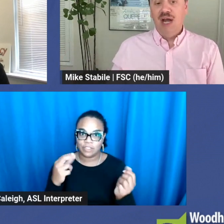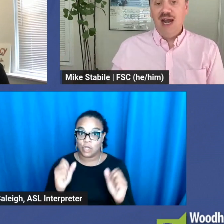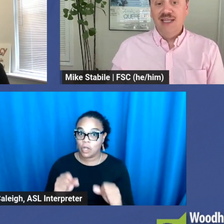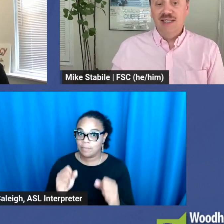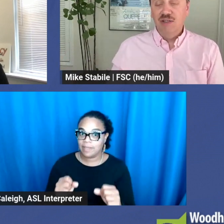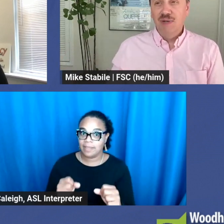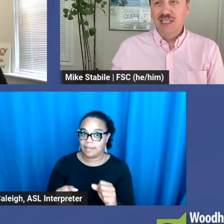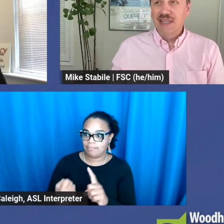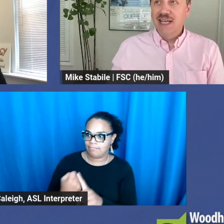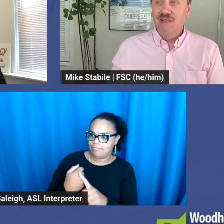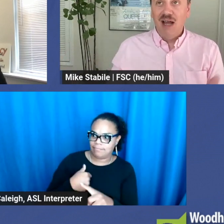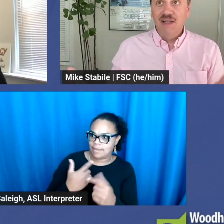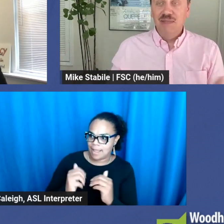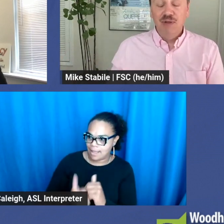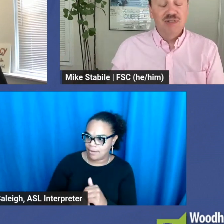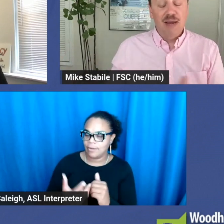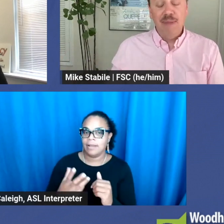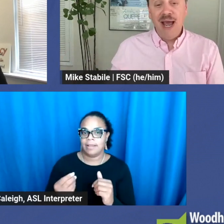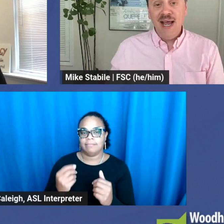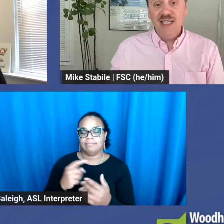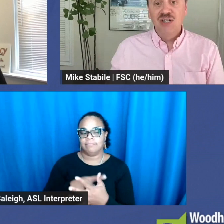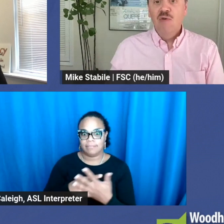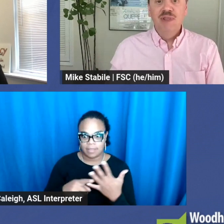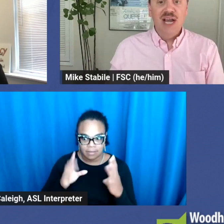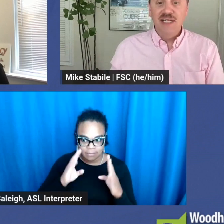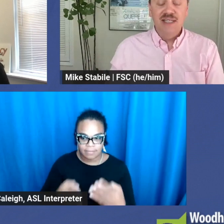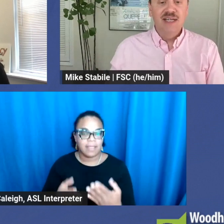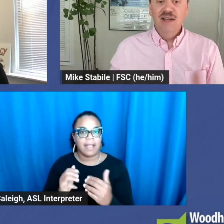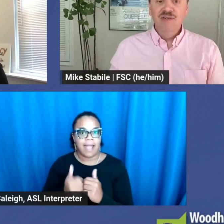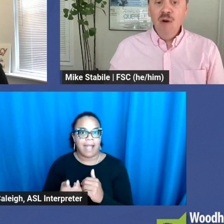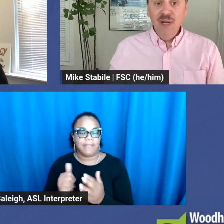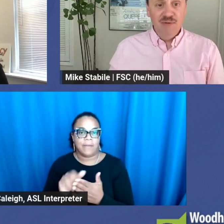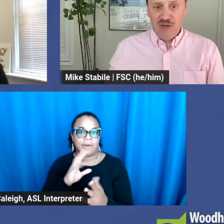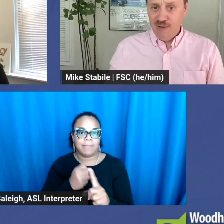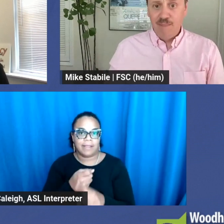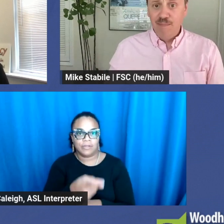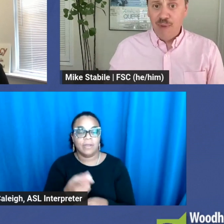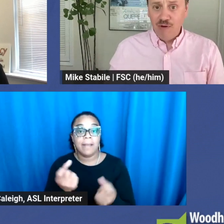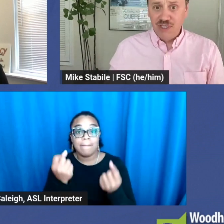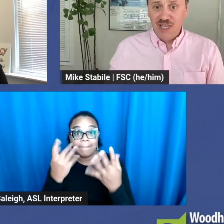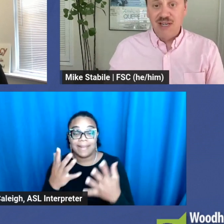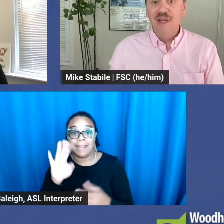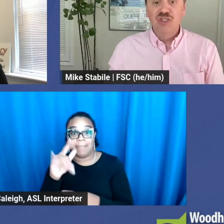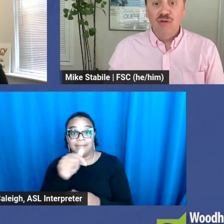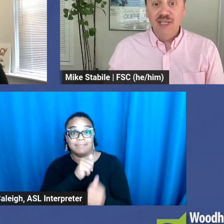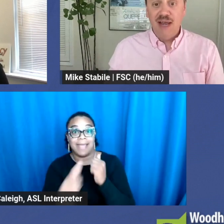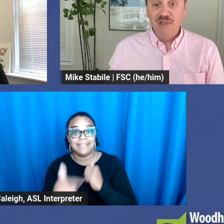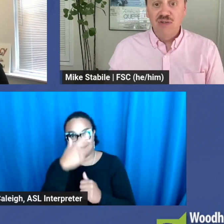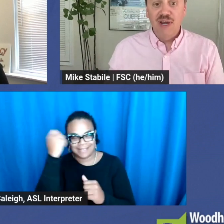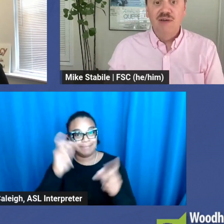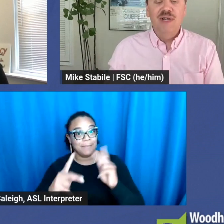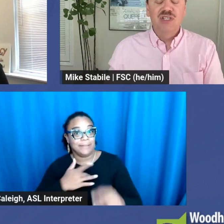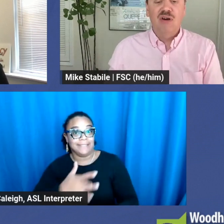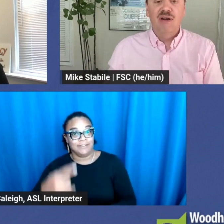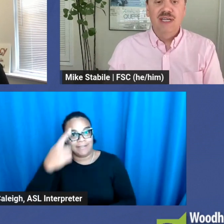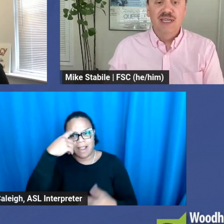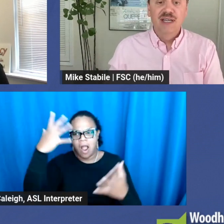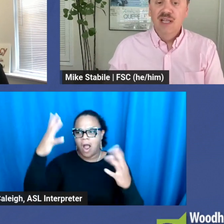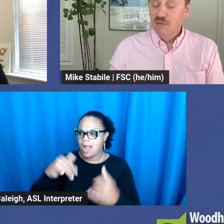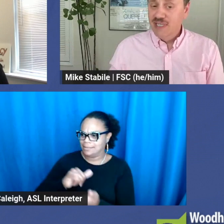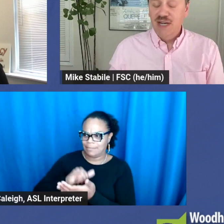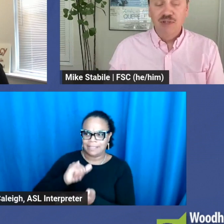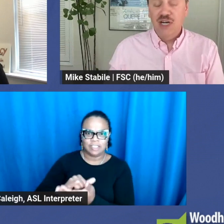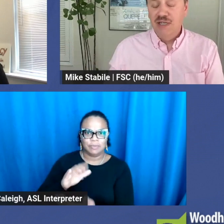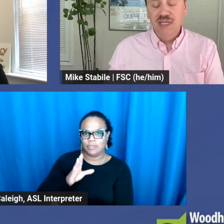be able to highlight those, because I think a lot of these bills get passed with the idea that nobody can be opposed to this. I mean, certainly that was the way that we saw